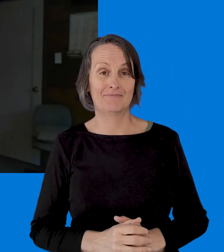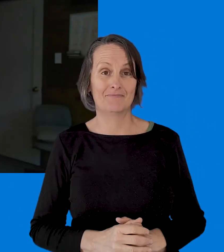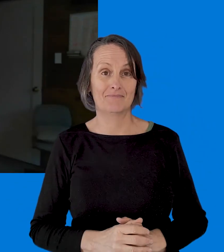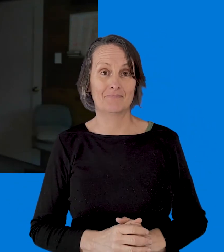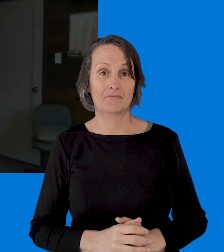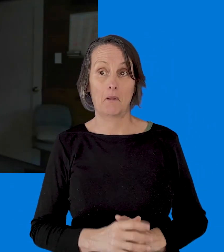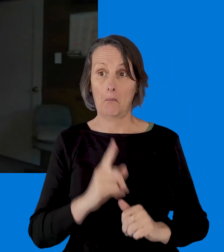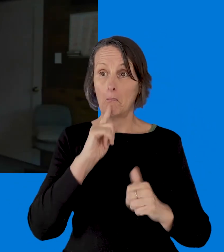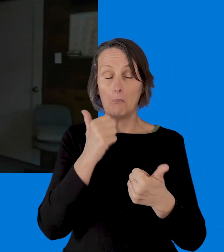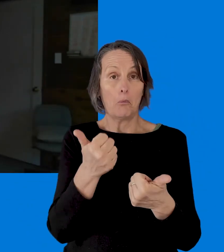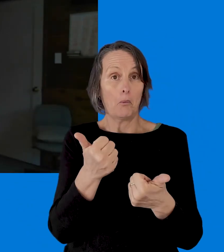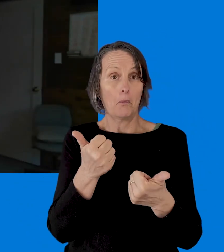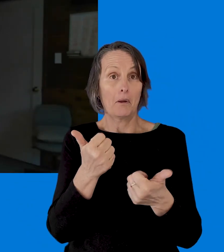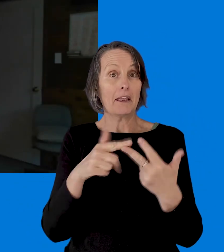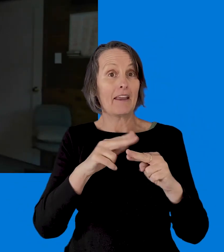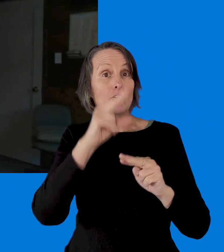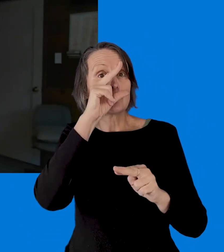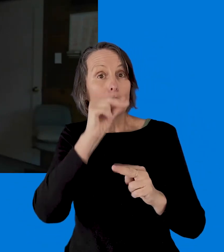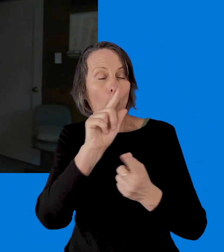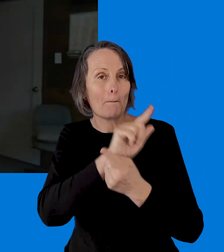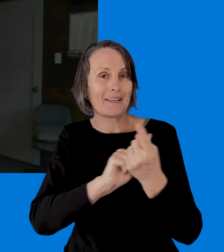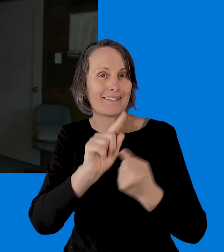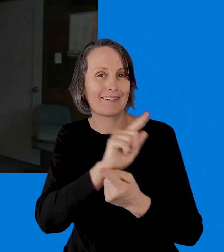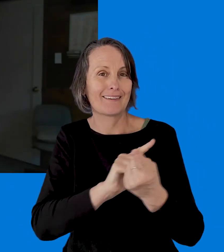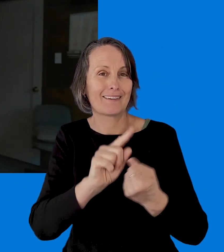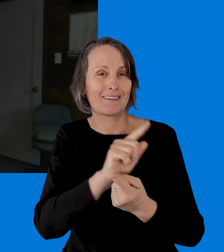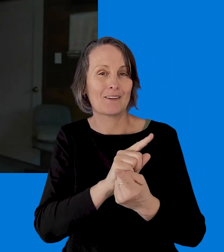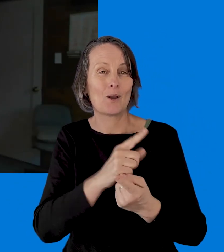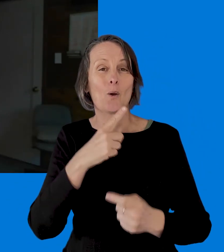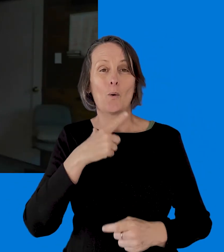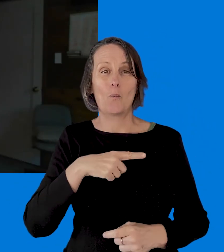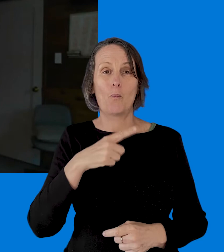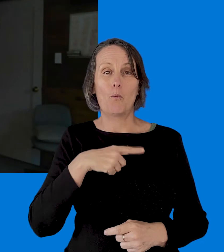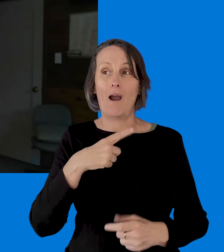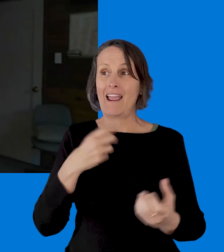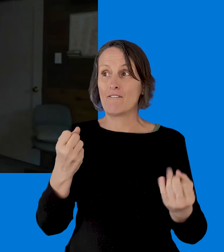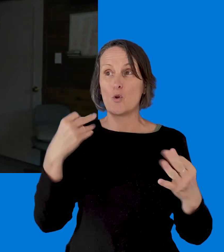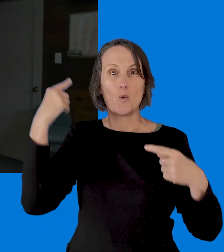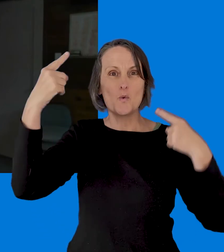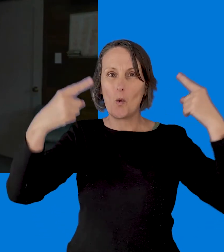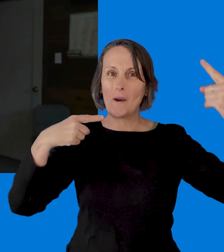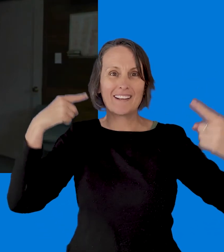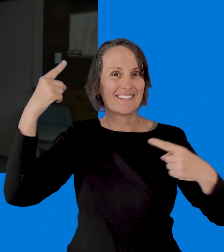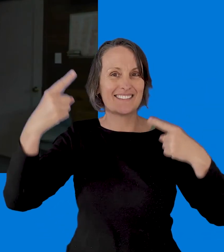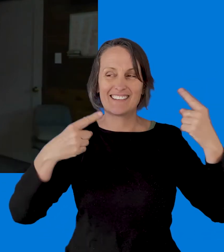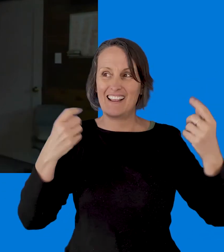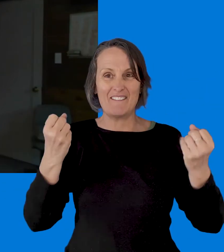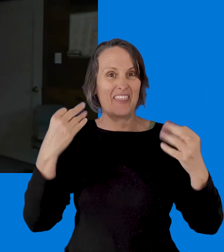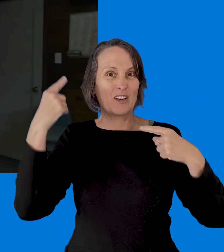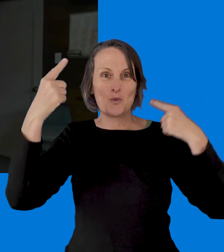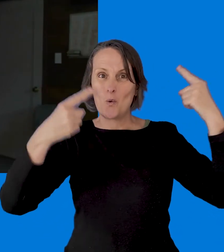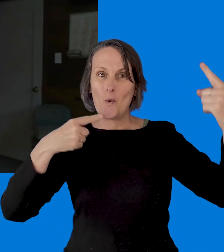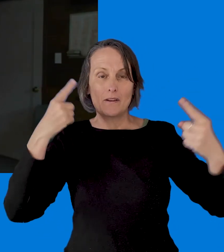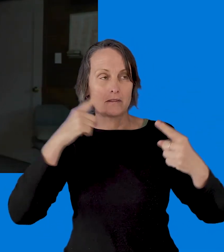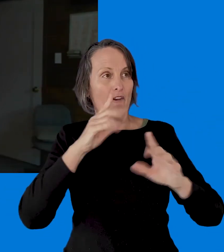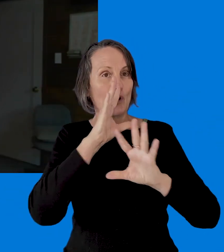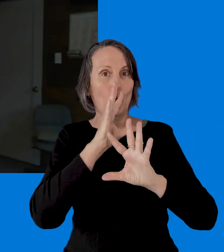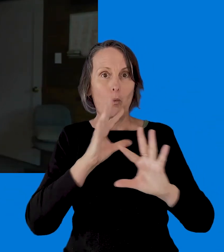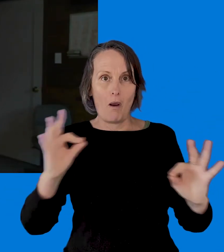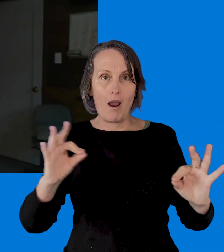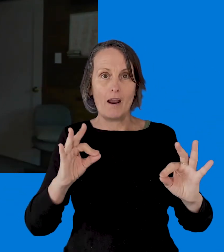reasons it works really well is because there isn't other noise in the environment. So it's just captioning me. There's no other signal that's coming in that's going to confuse it.